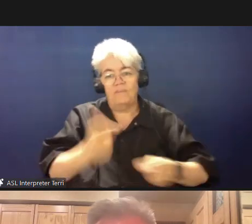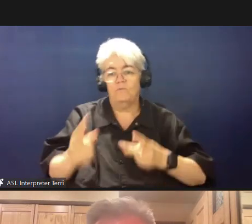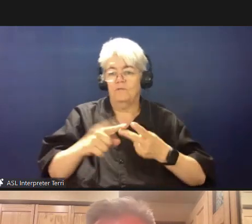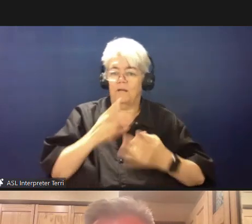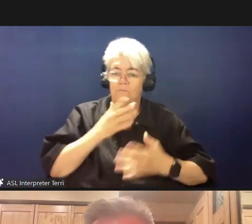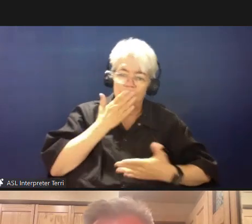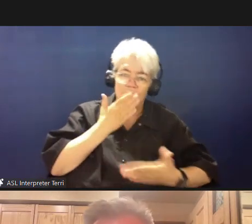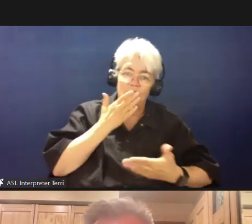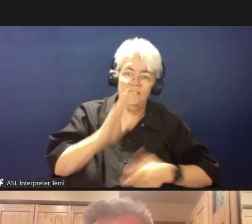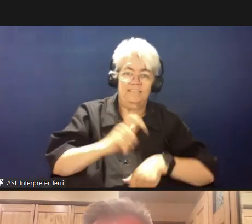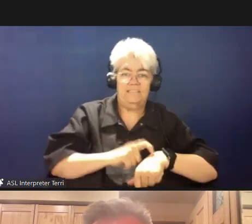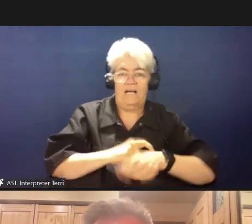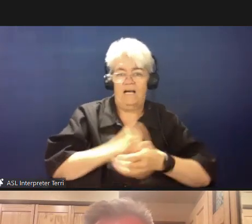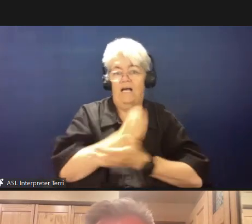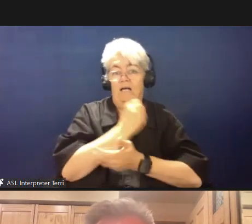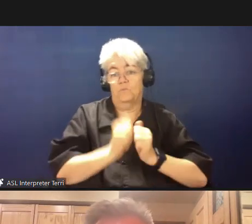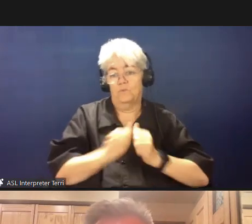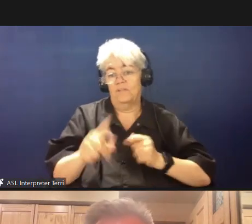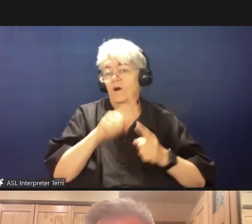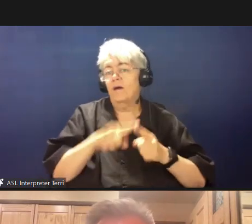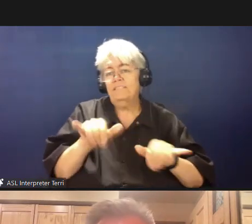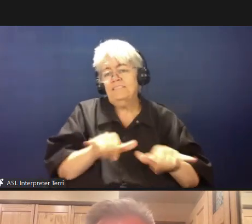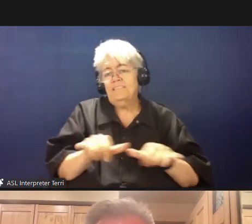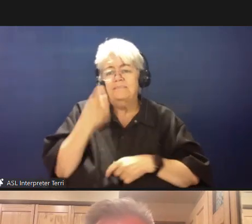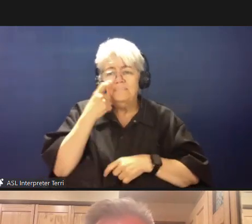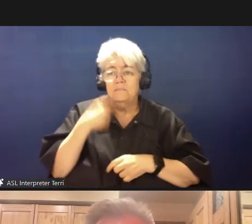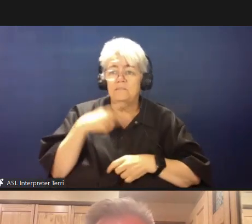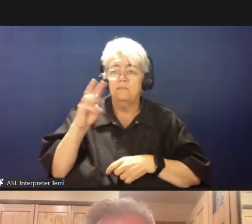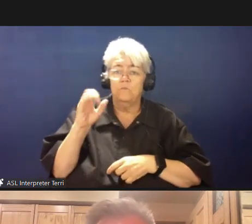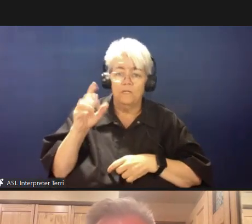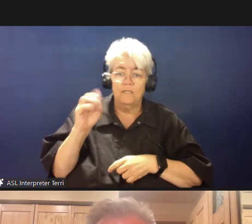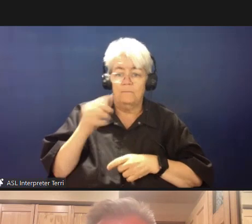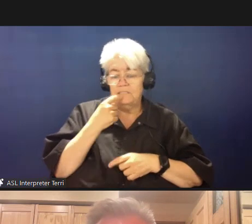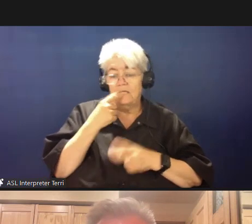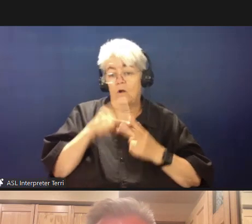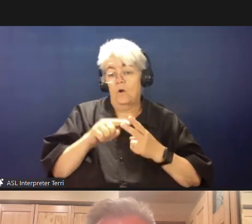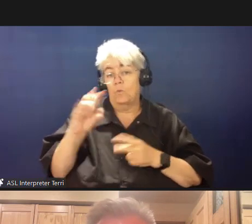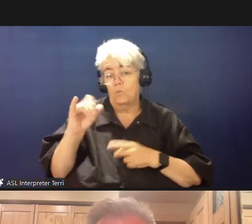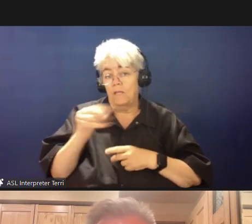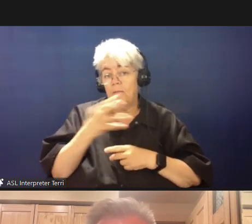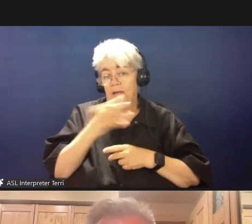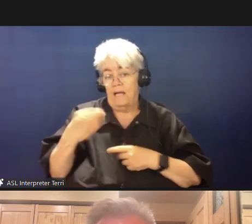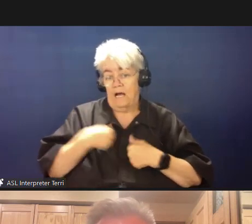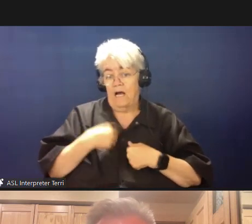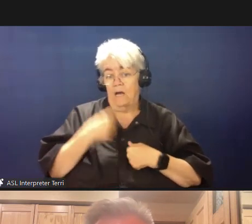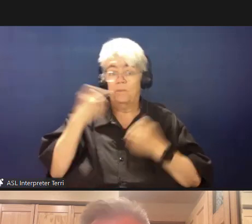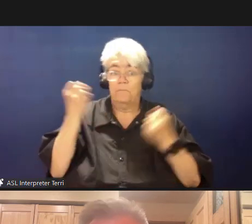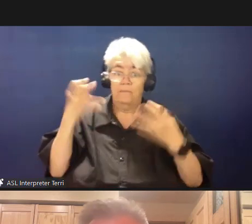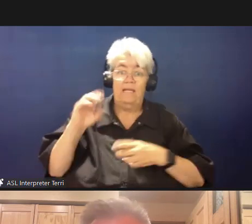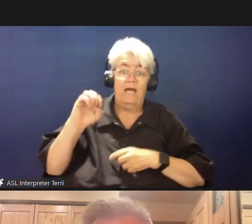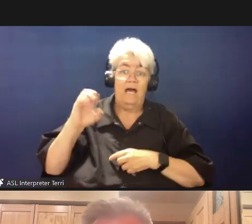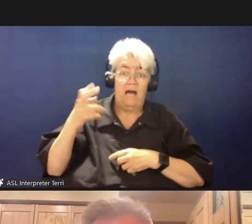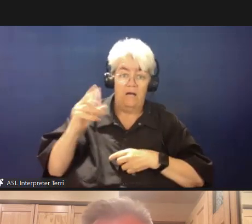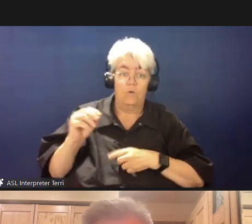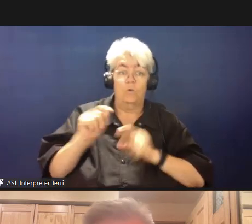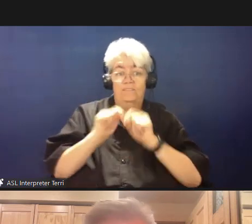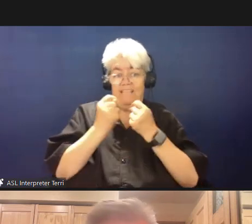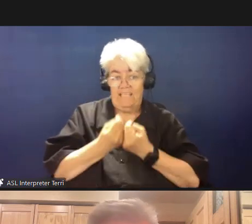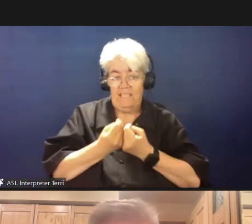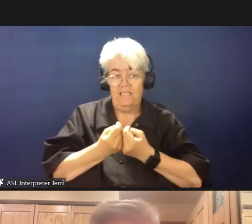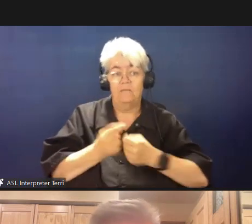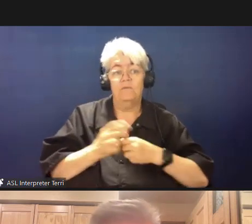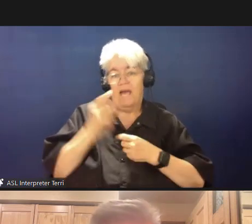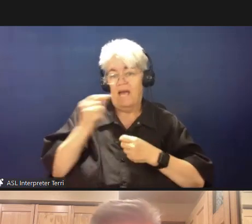you. Yes, as William has said, William and I, along with many other ECHO team staff, as well as local